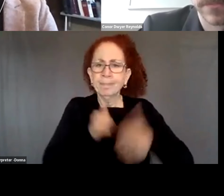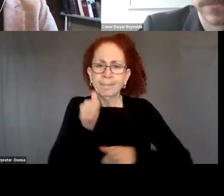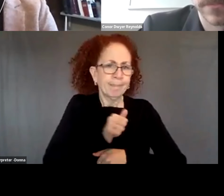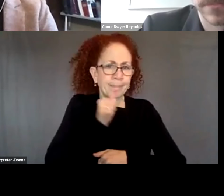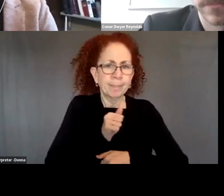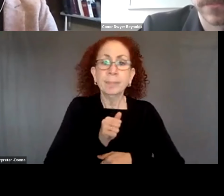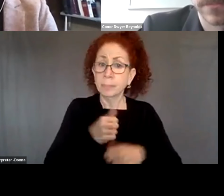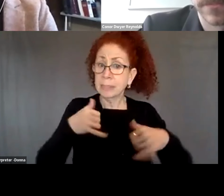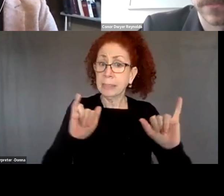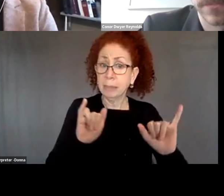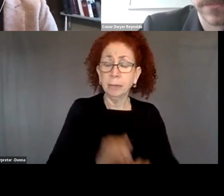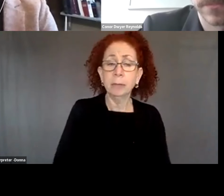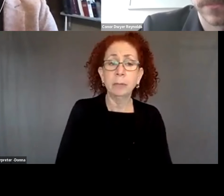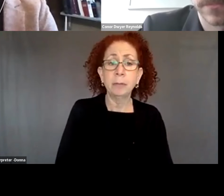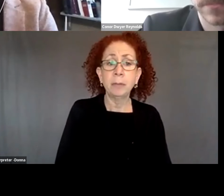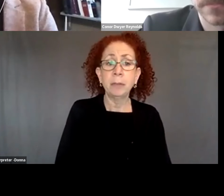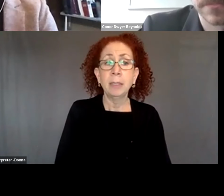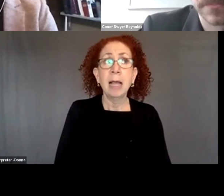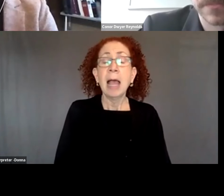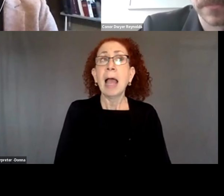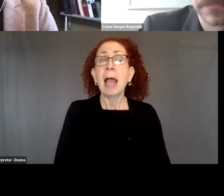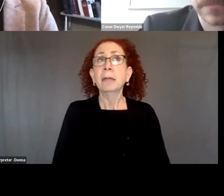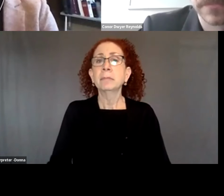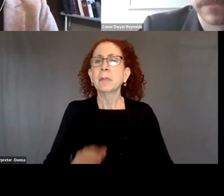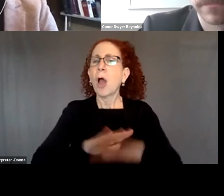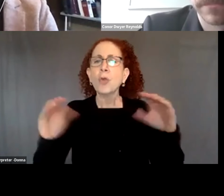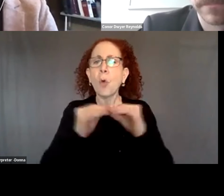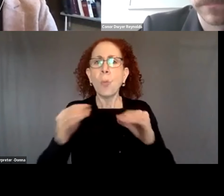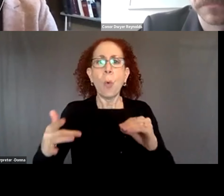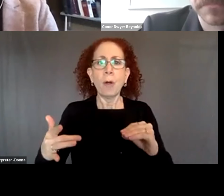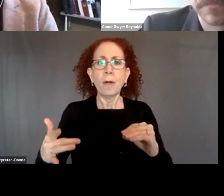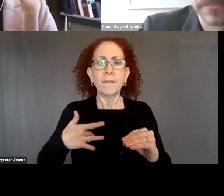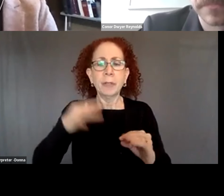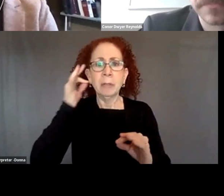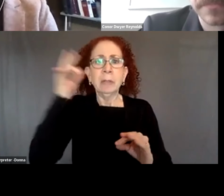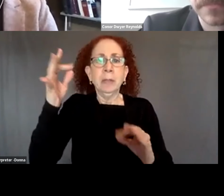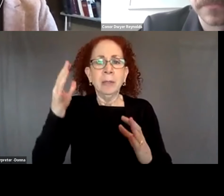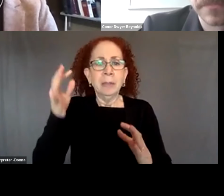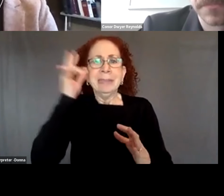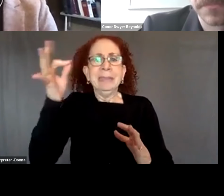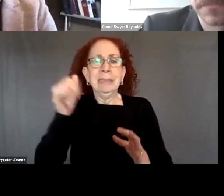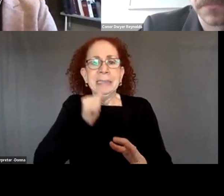no longer sort of on the edge in the ways that I once was, if I'm honest with